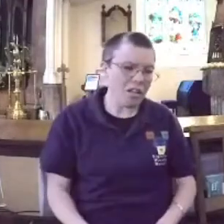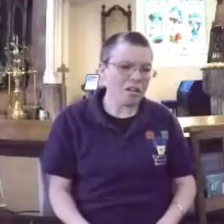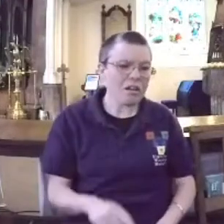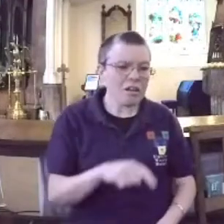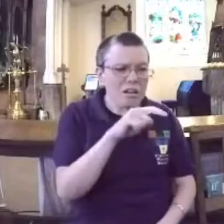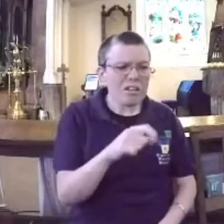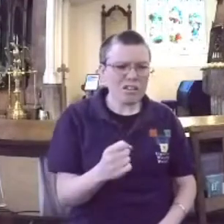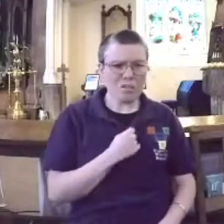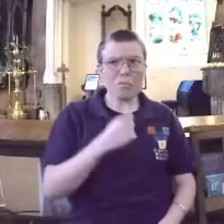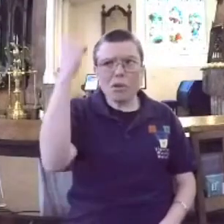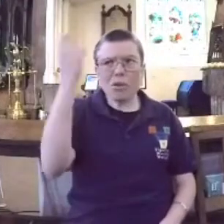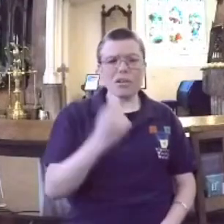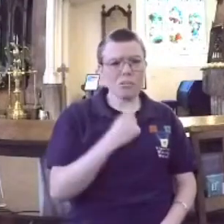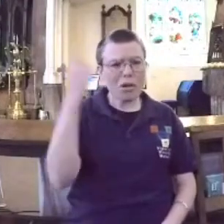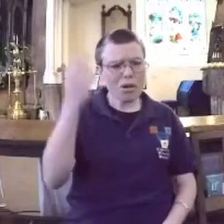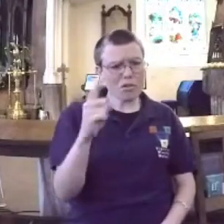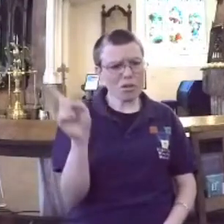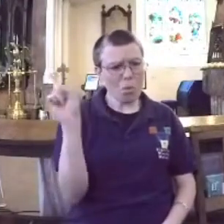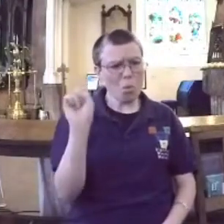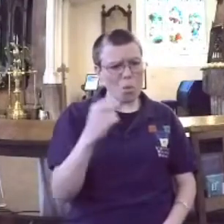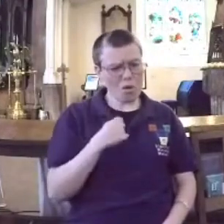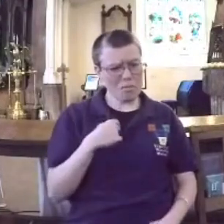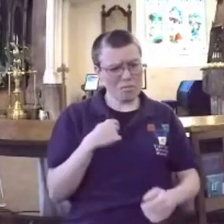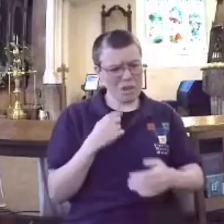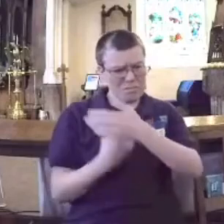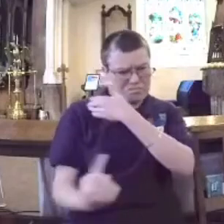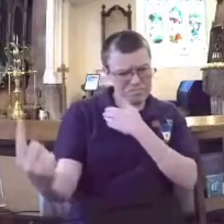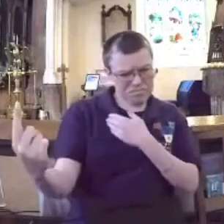from saving me, so far from my cries of anguish?